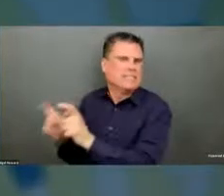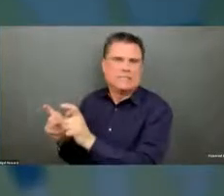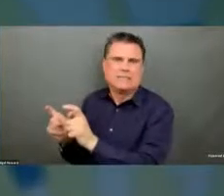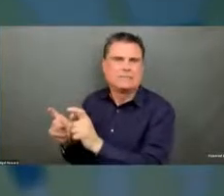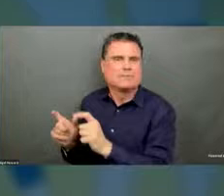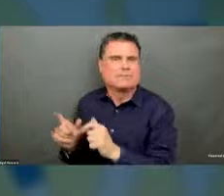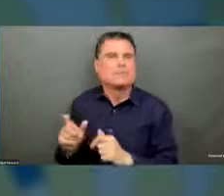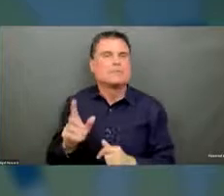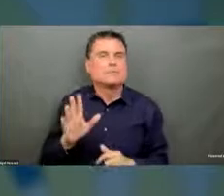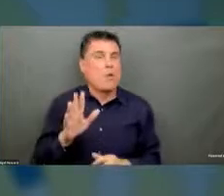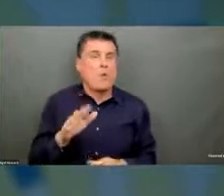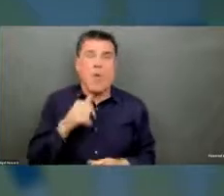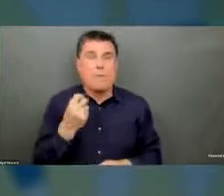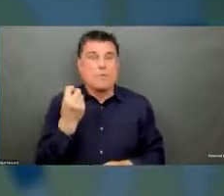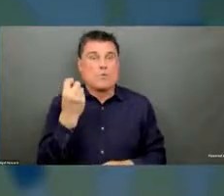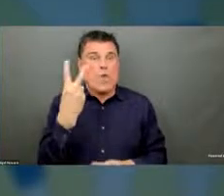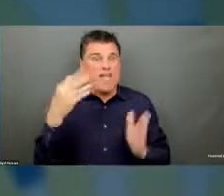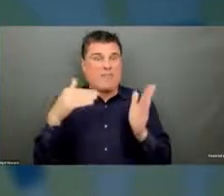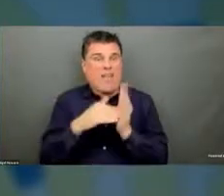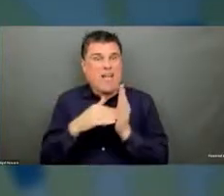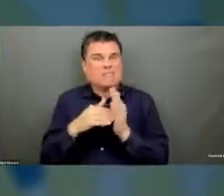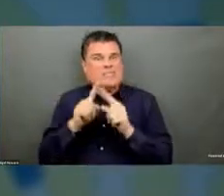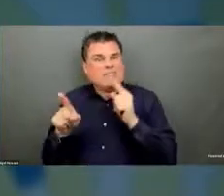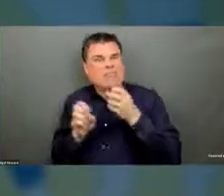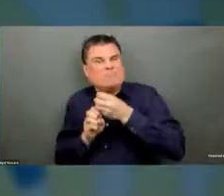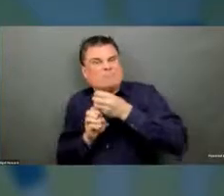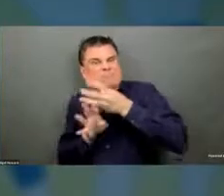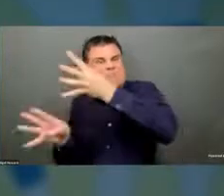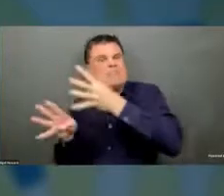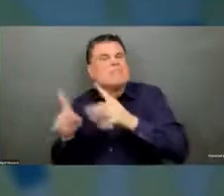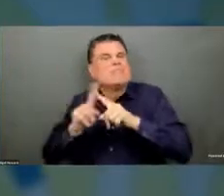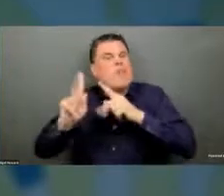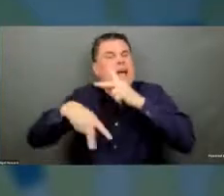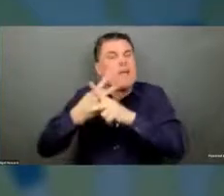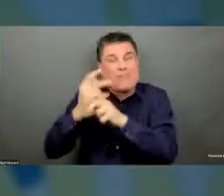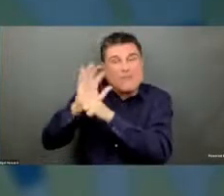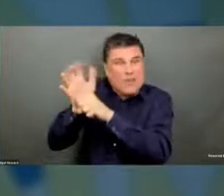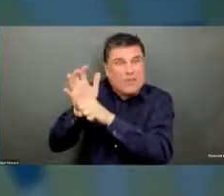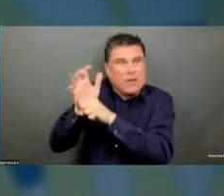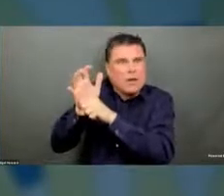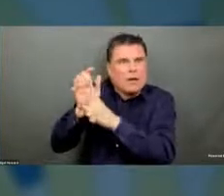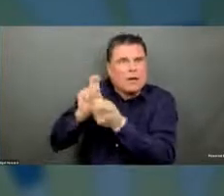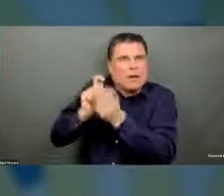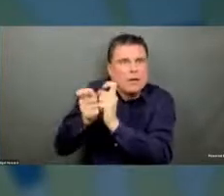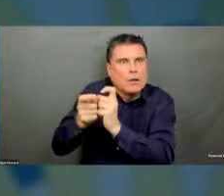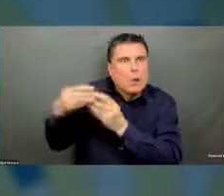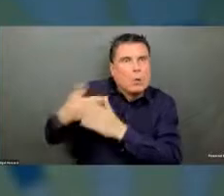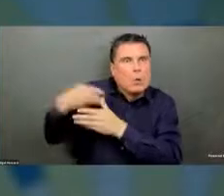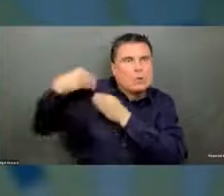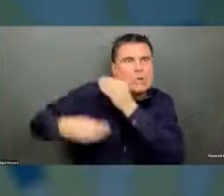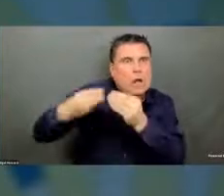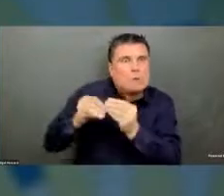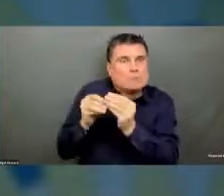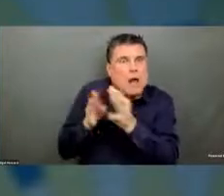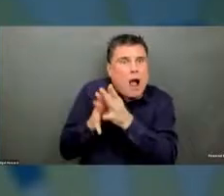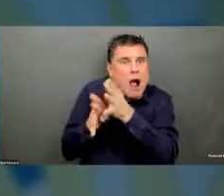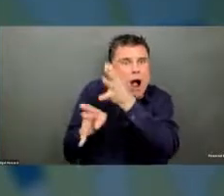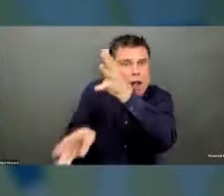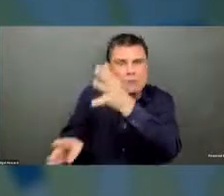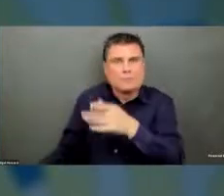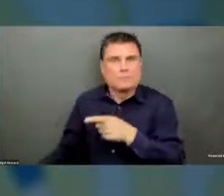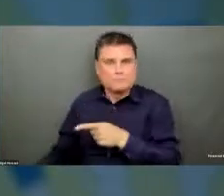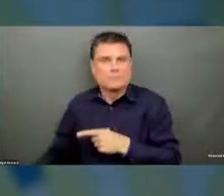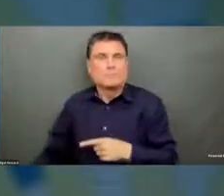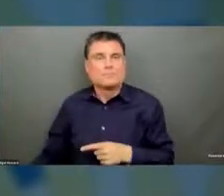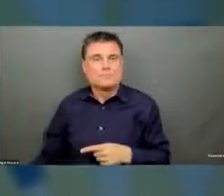see in British Columbia since the start of this pandemic. And we can see that this virus changes. And changes not as quickly as some